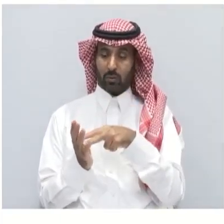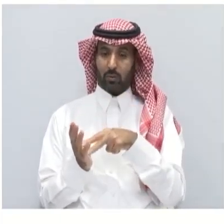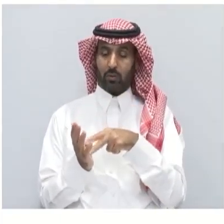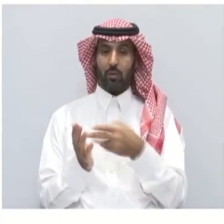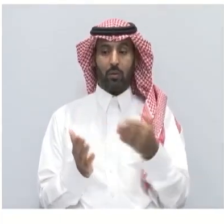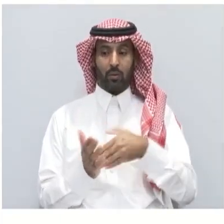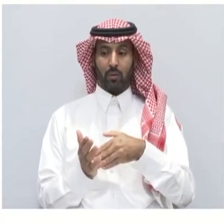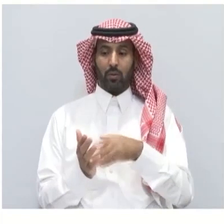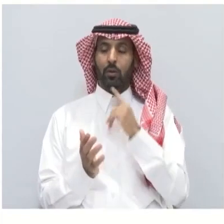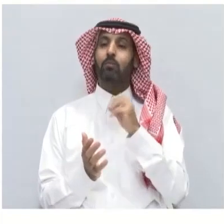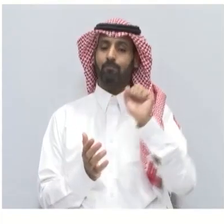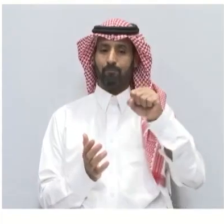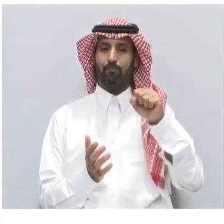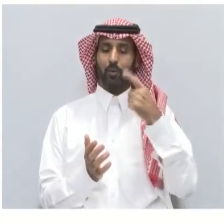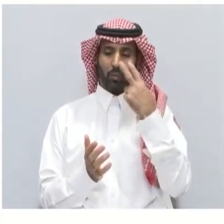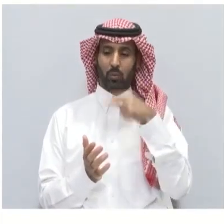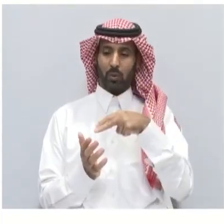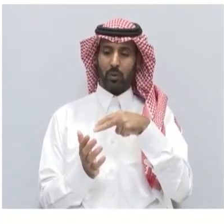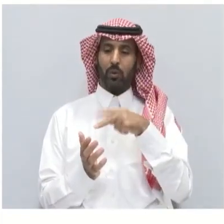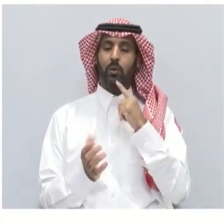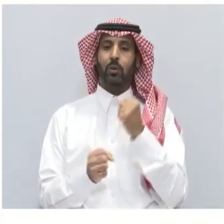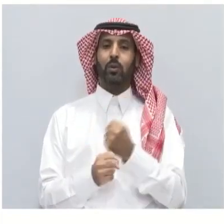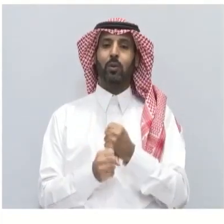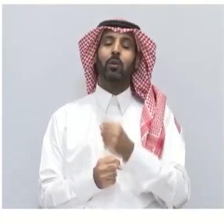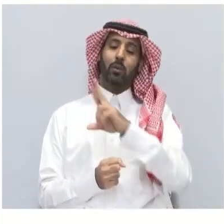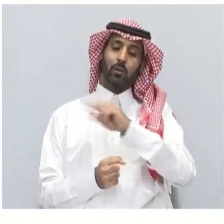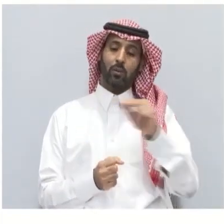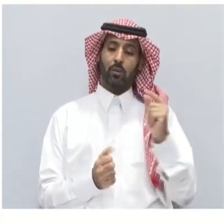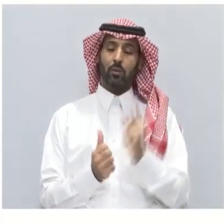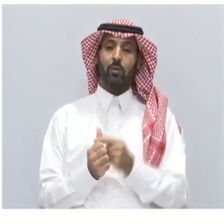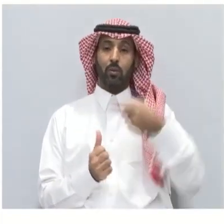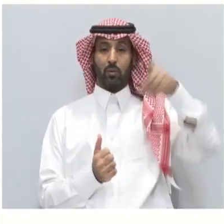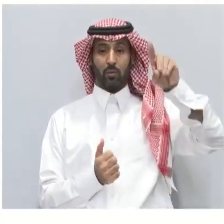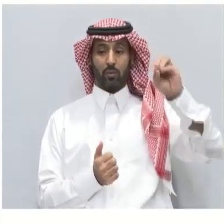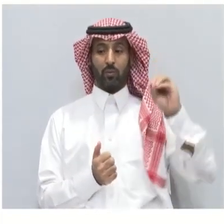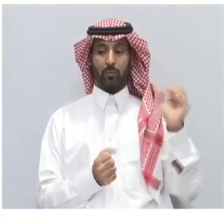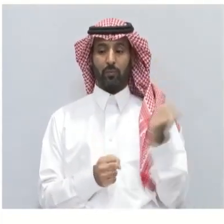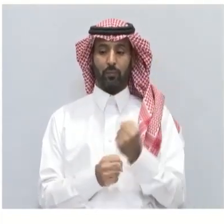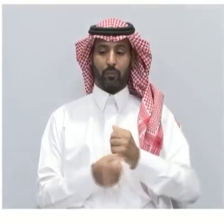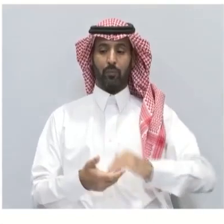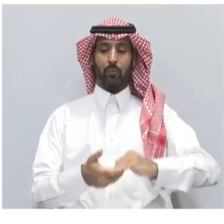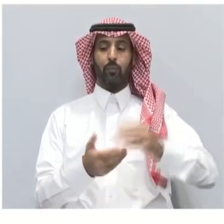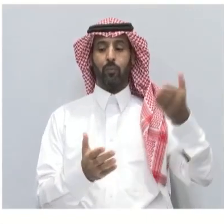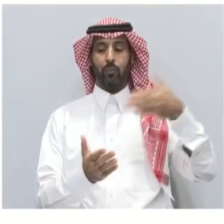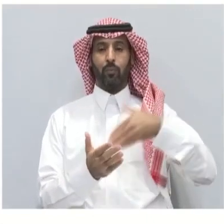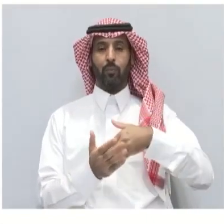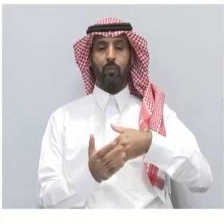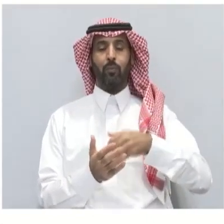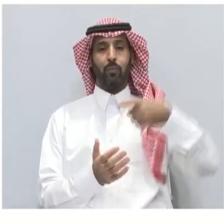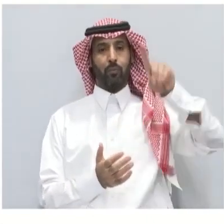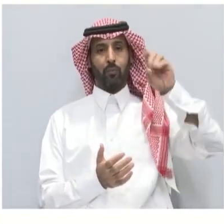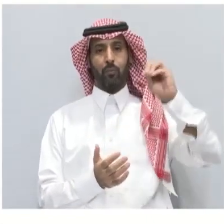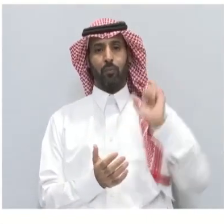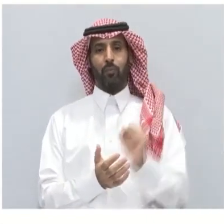replied, yes, I do. The same thing, echoing the auxiliary verb, repeating it. Yes,